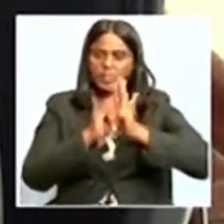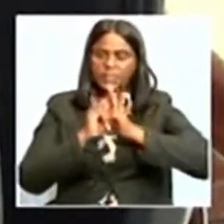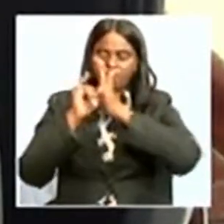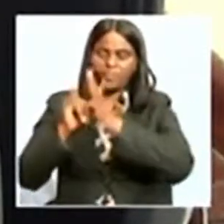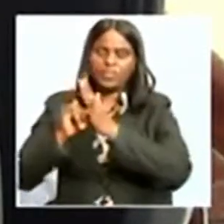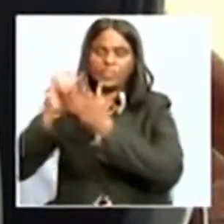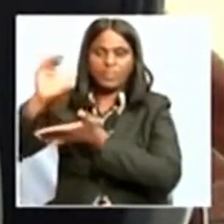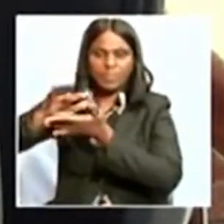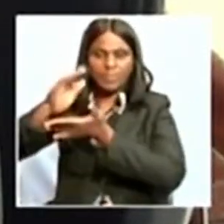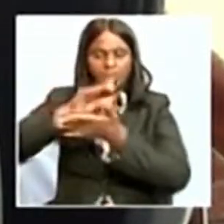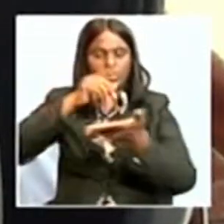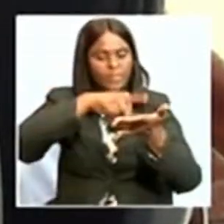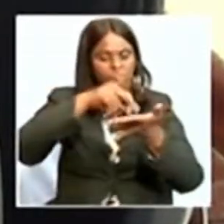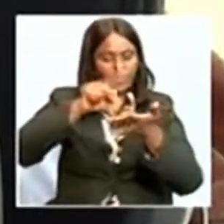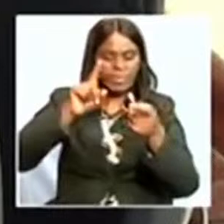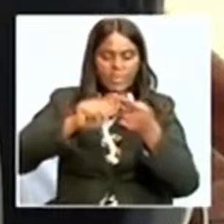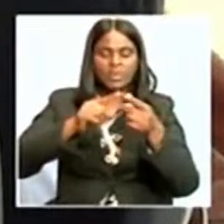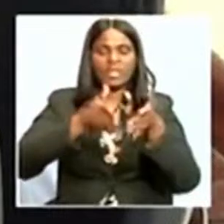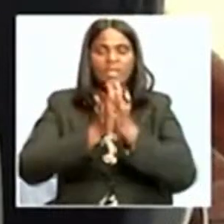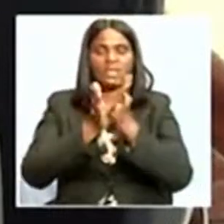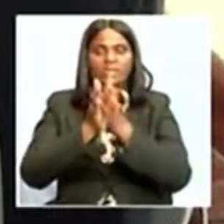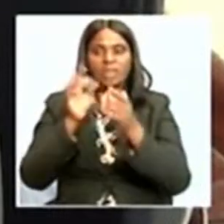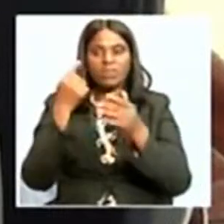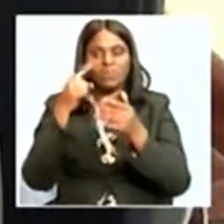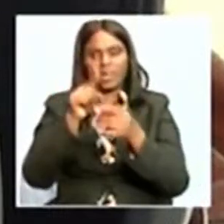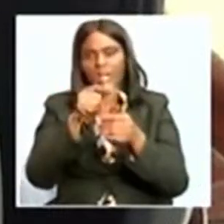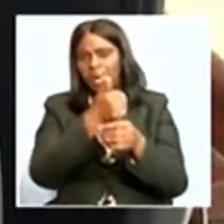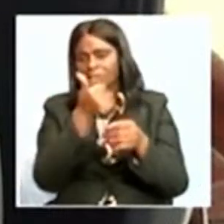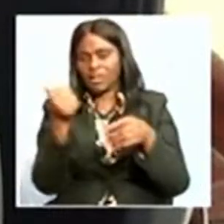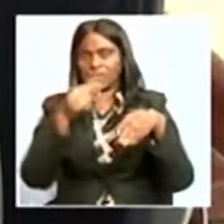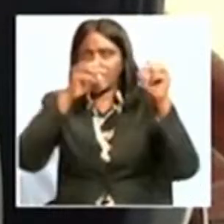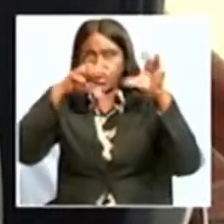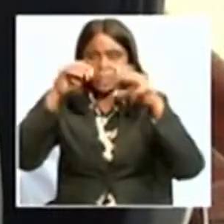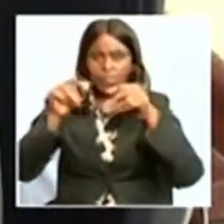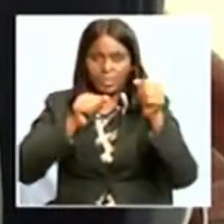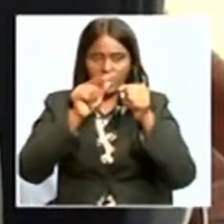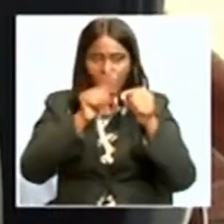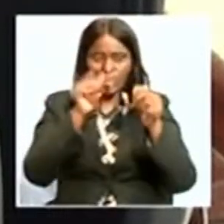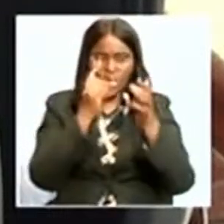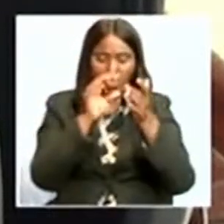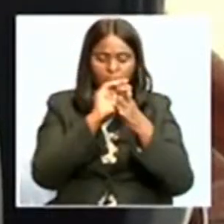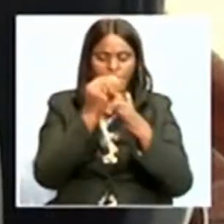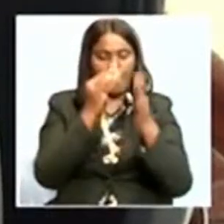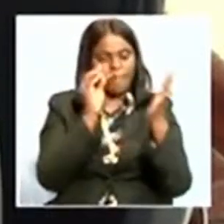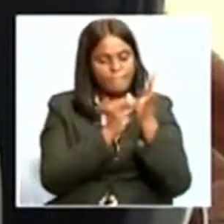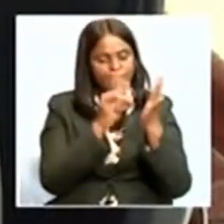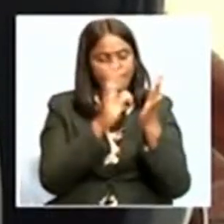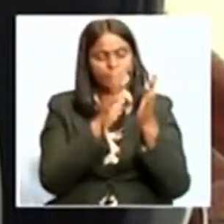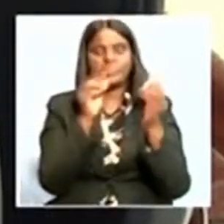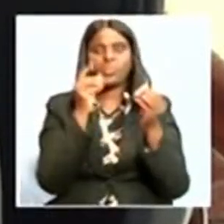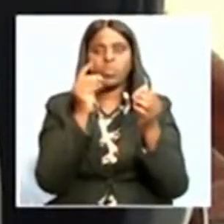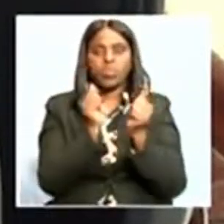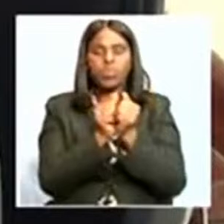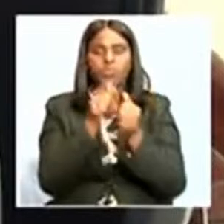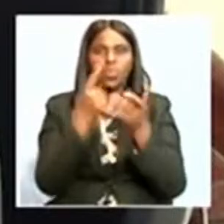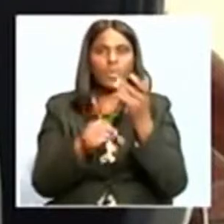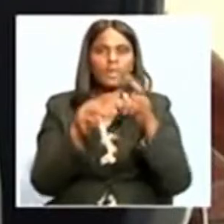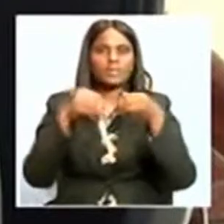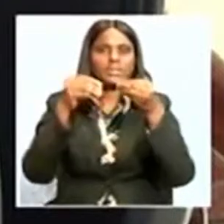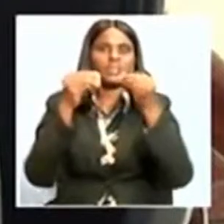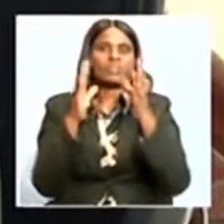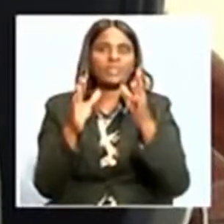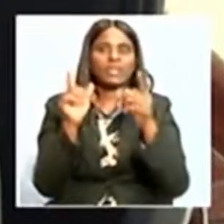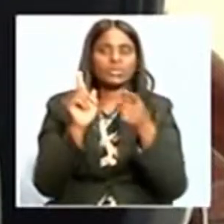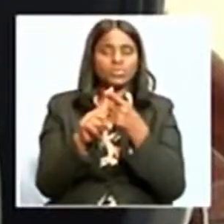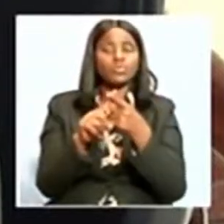deduction, credit or claim to possession of an electronic invoicing system or a prescribed invoice by a taxable supplier